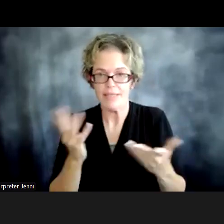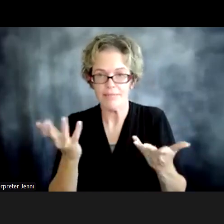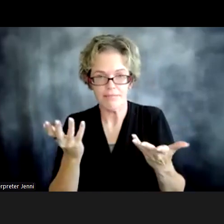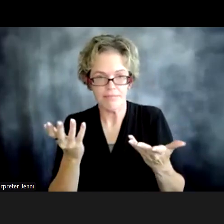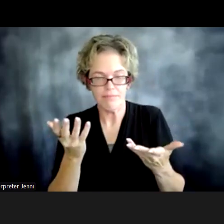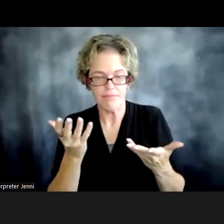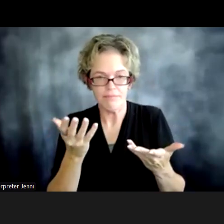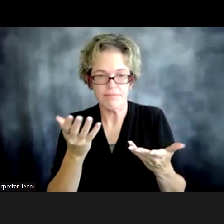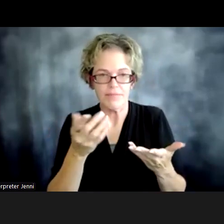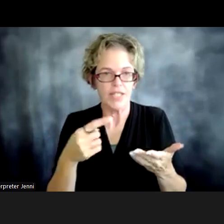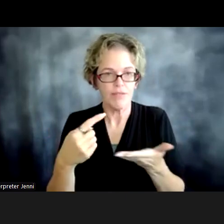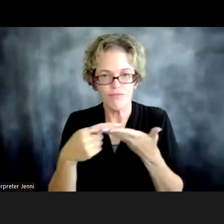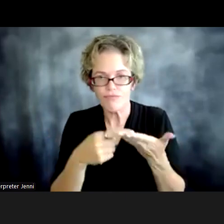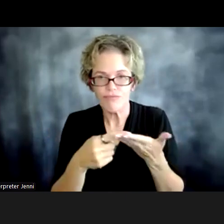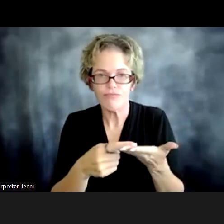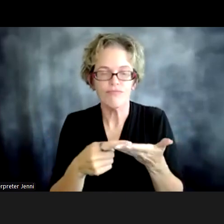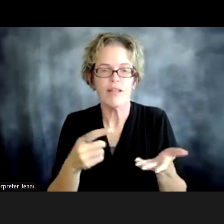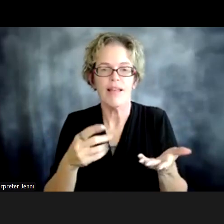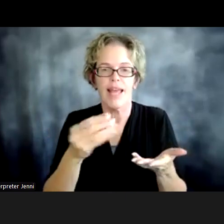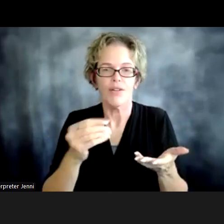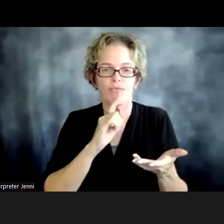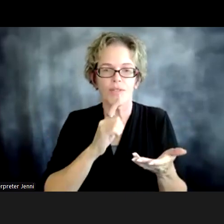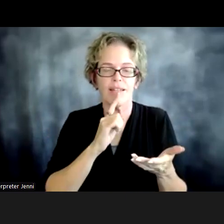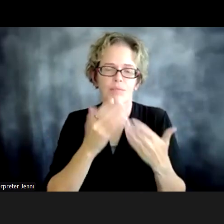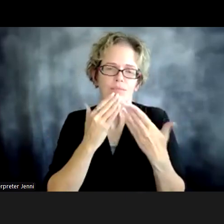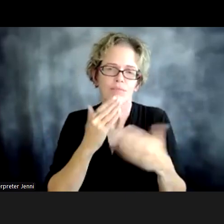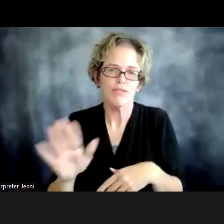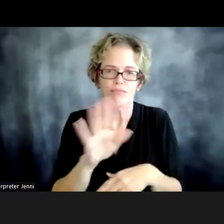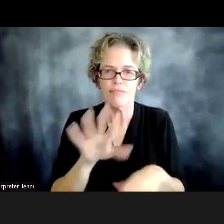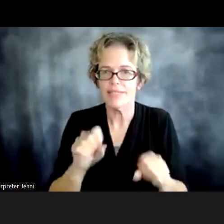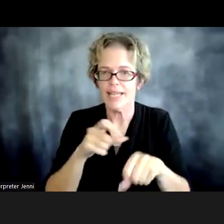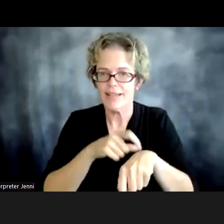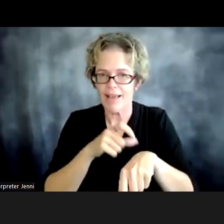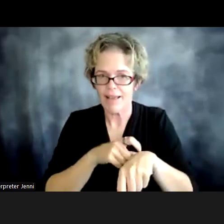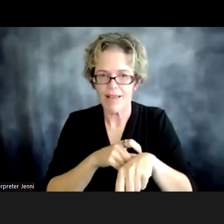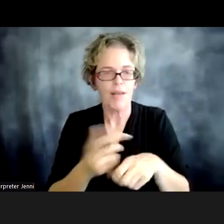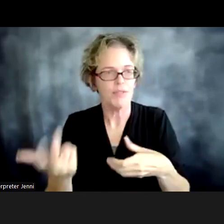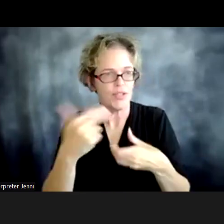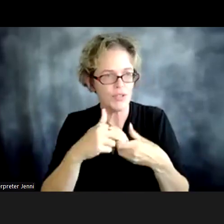be with them. So again, really appreciate you all for taking the time to join us today and